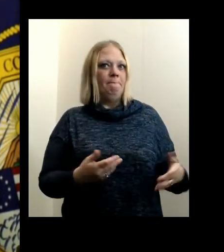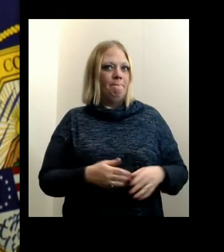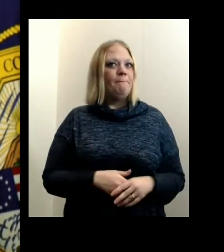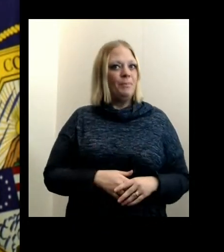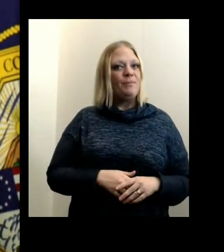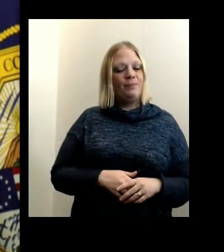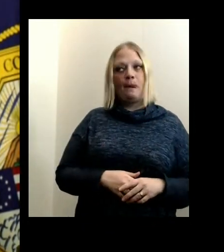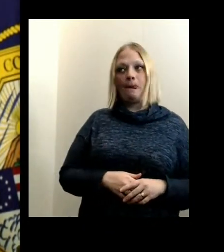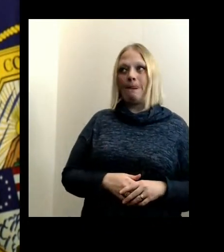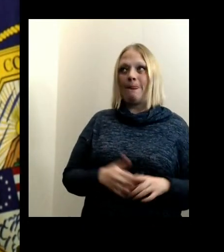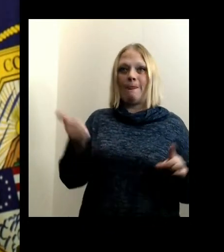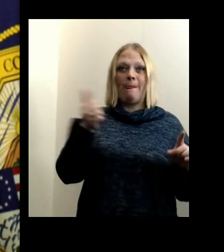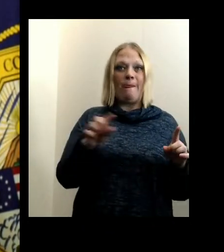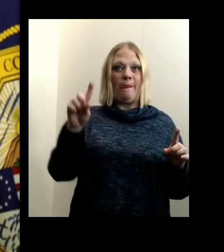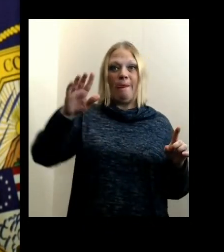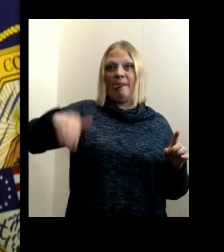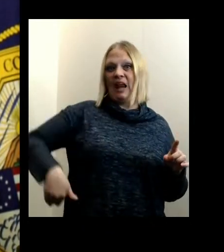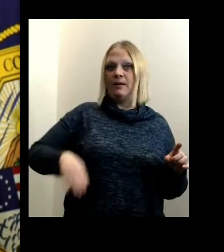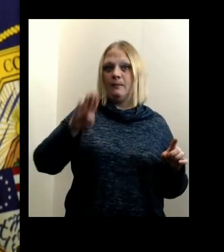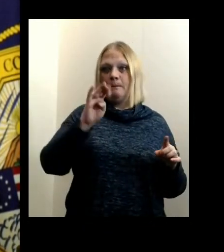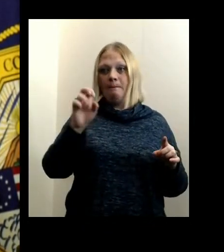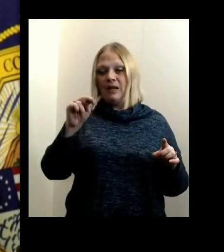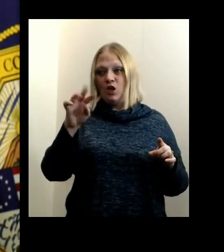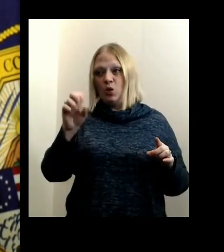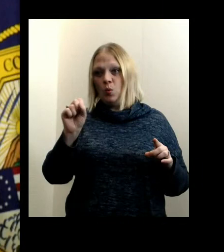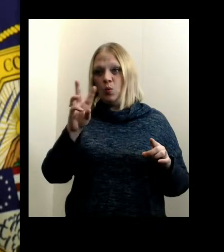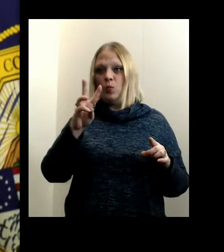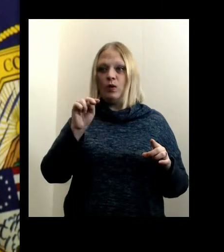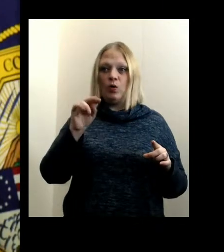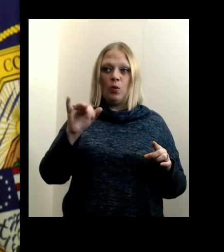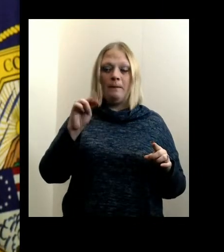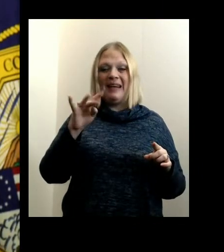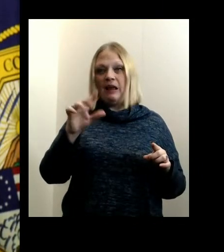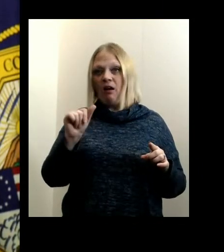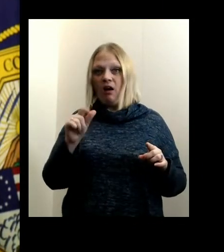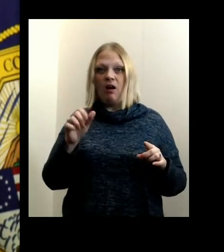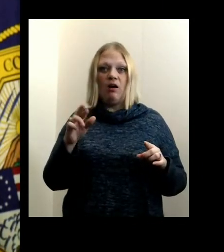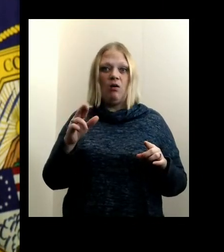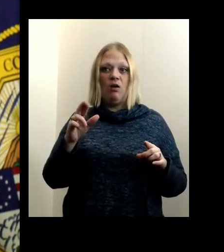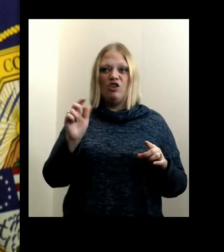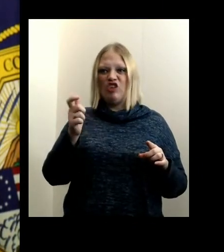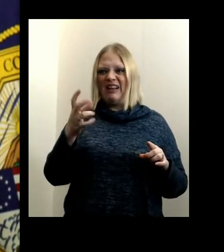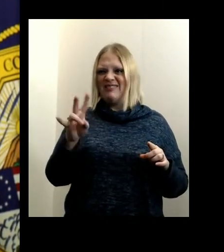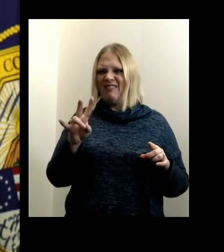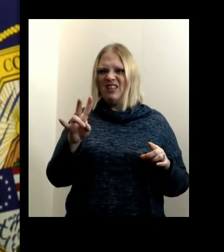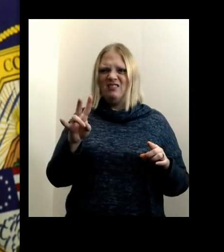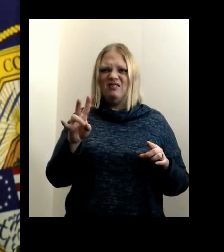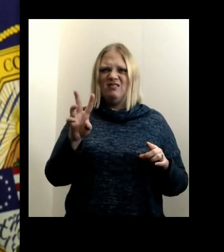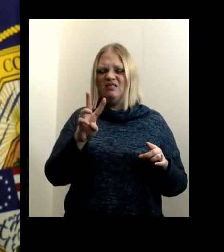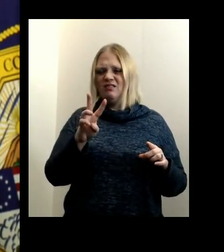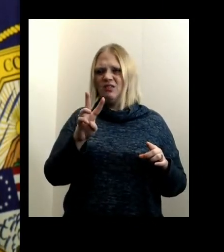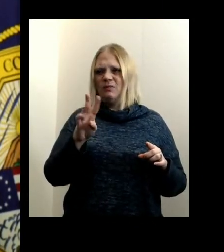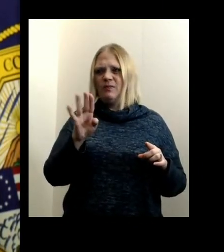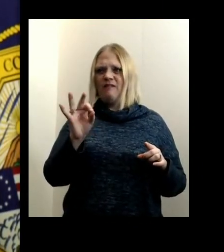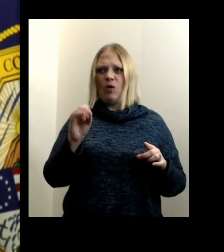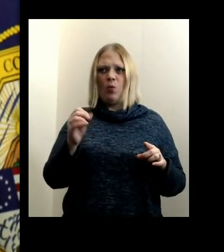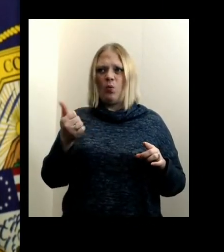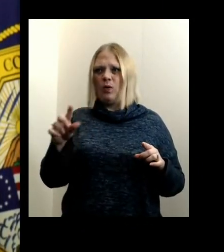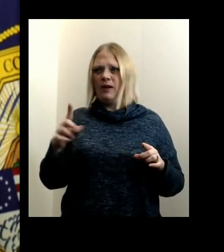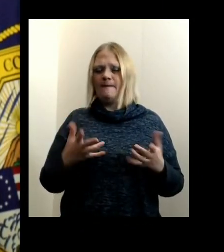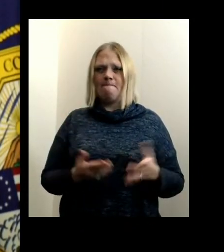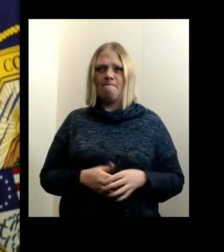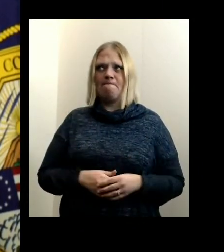Anybody I did not identify, B News, Western New York Media, or it was Channel 7 or WBFO?